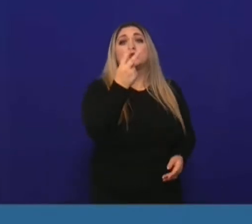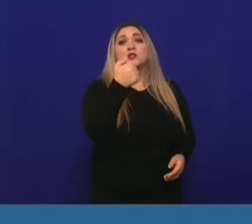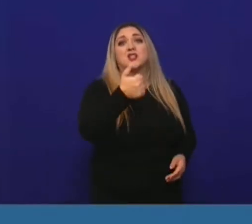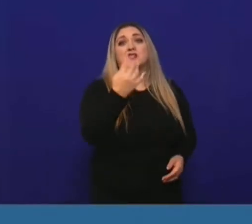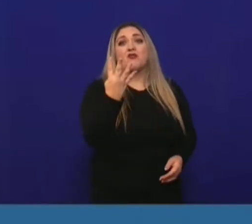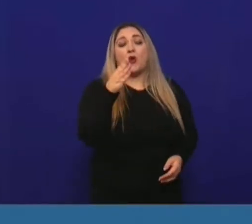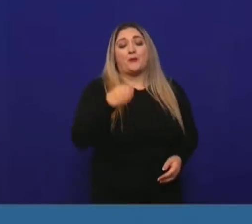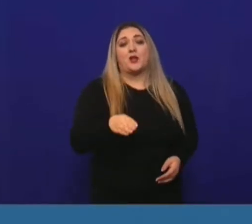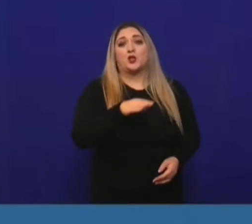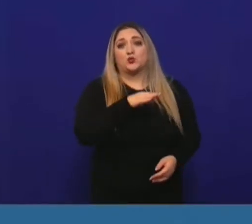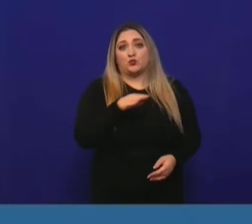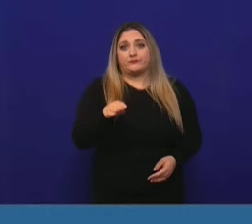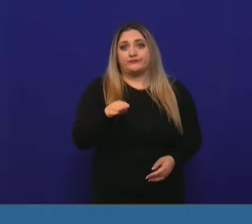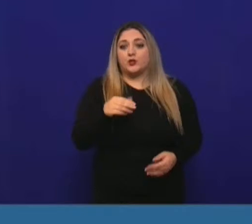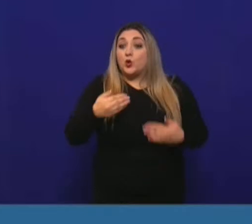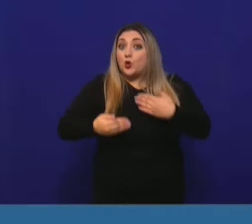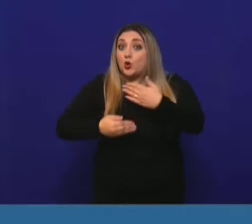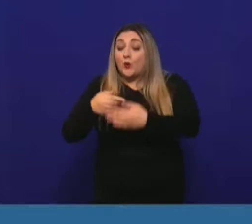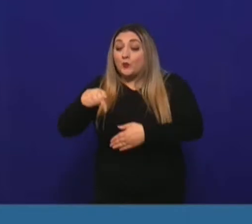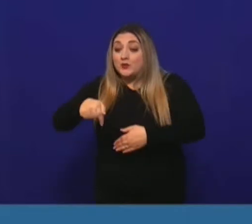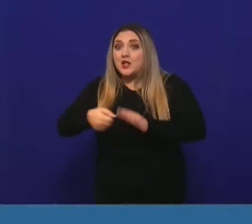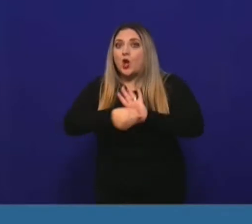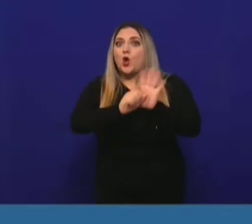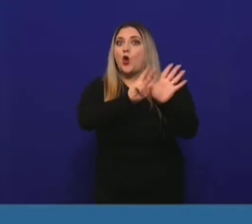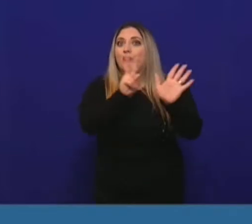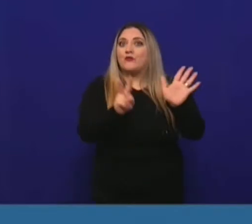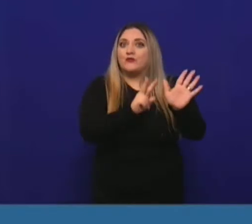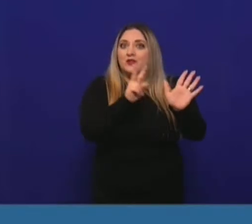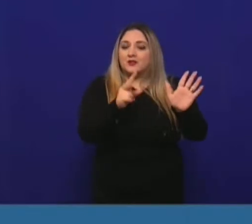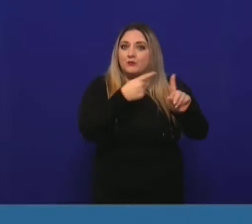u t-total ta' active cases huwa ta'